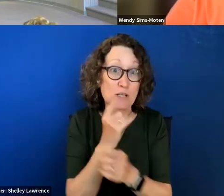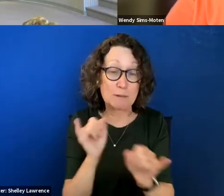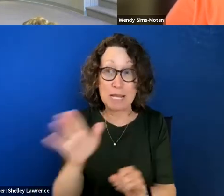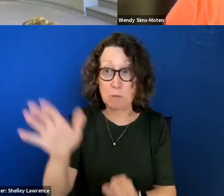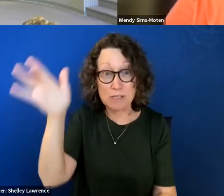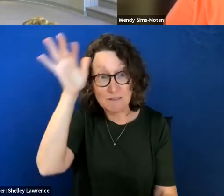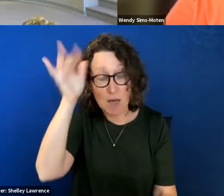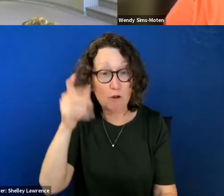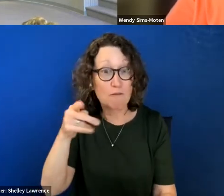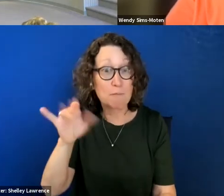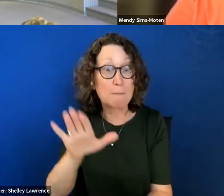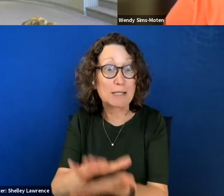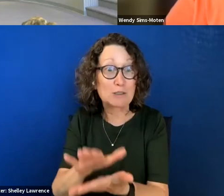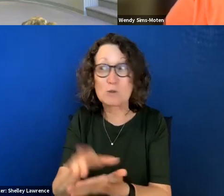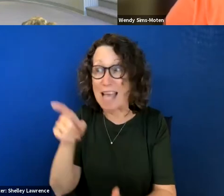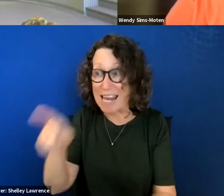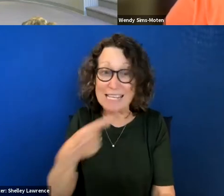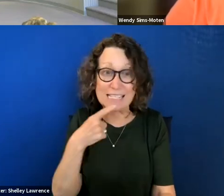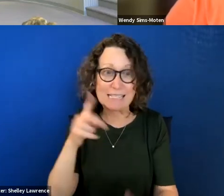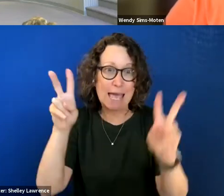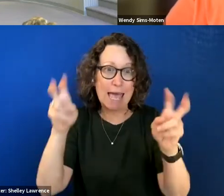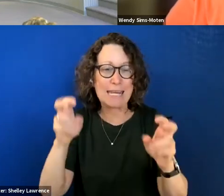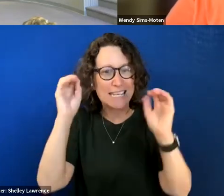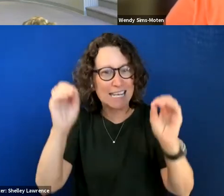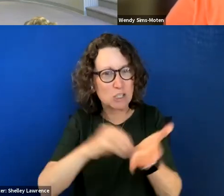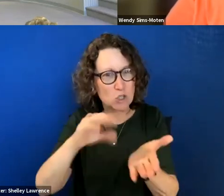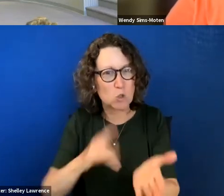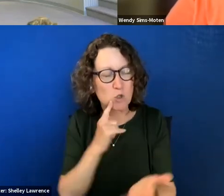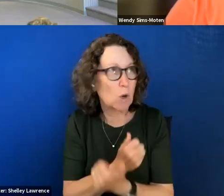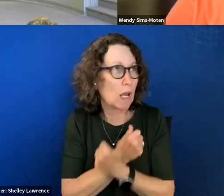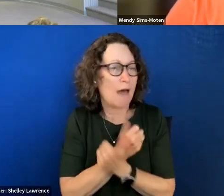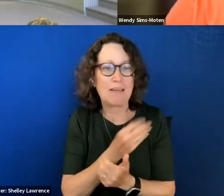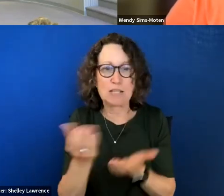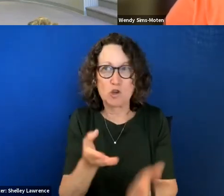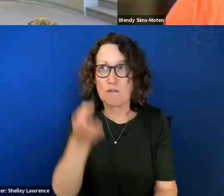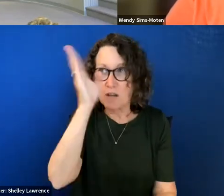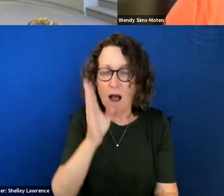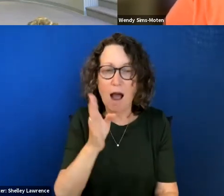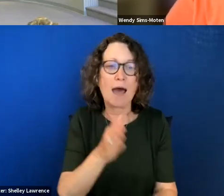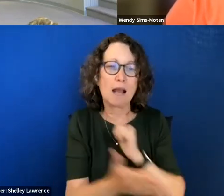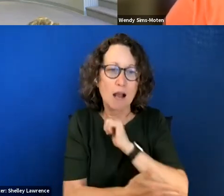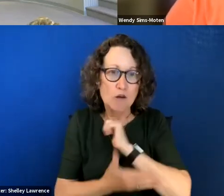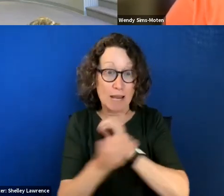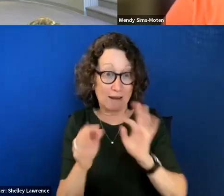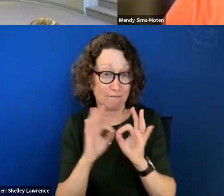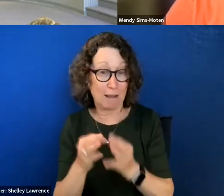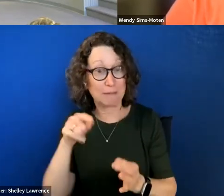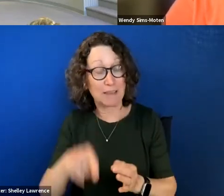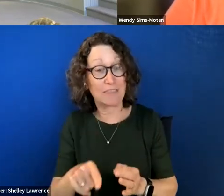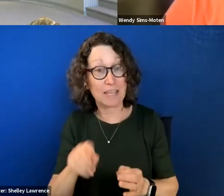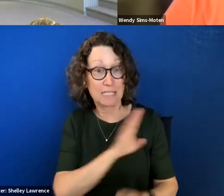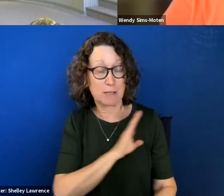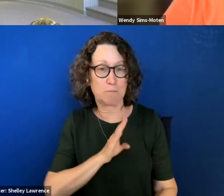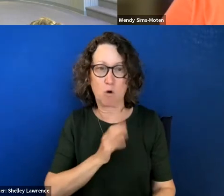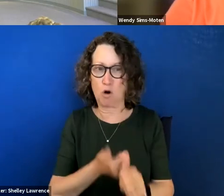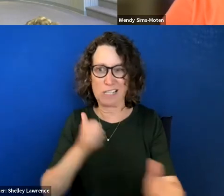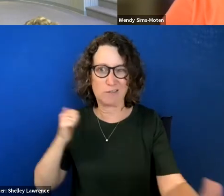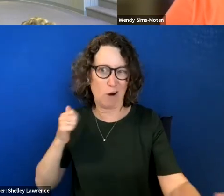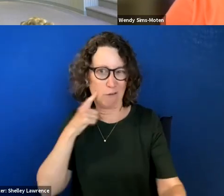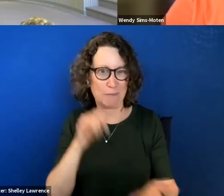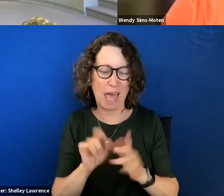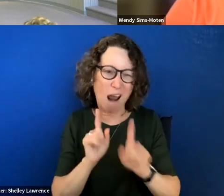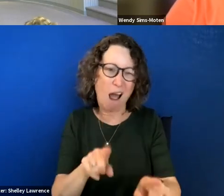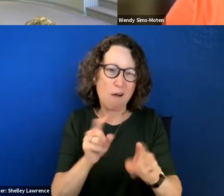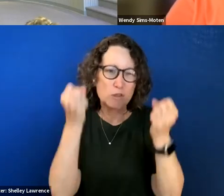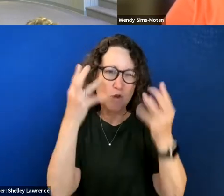father of public schools, and he said, teach students to love and serve God, country, and family. This board is far from that. I've attended